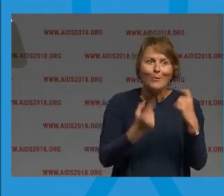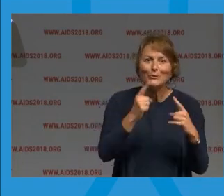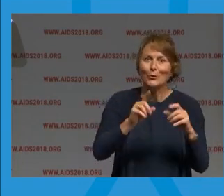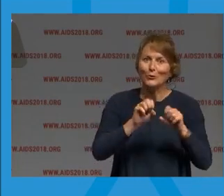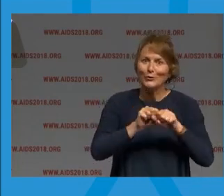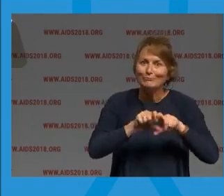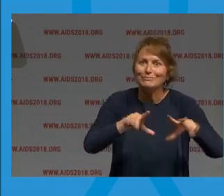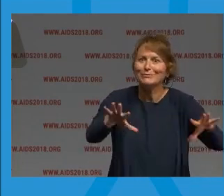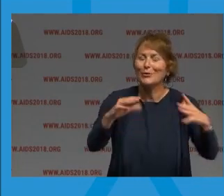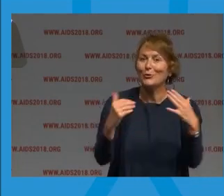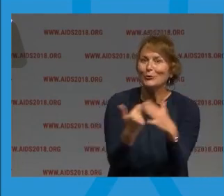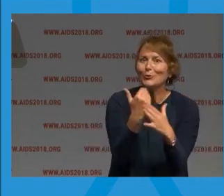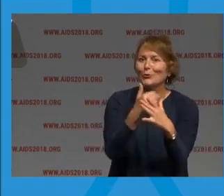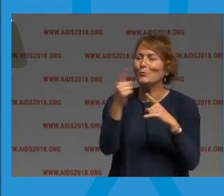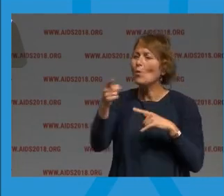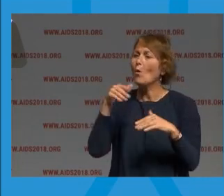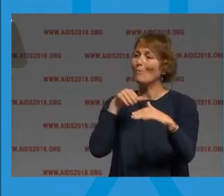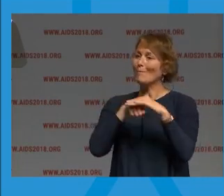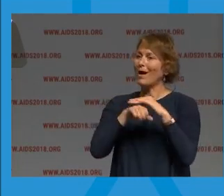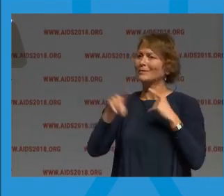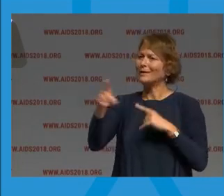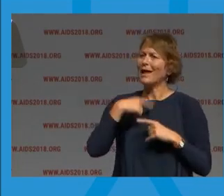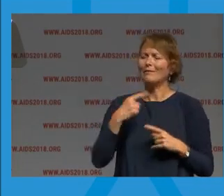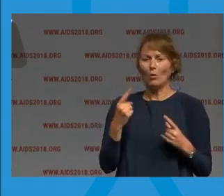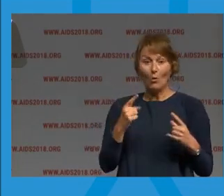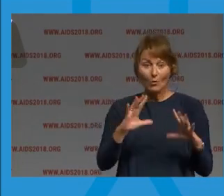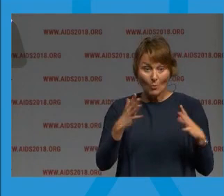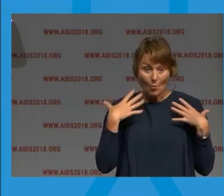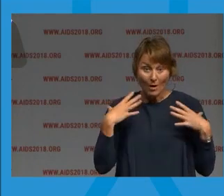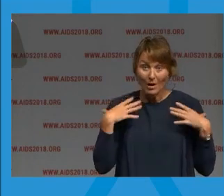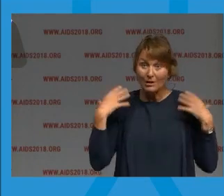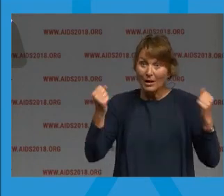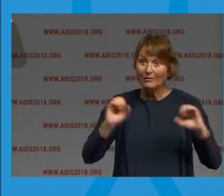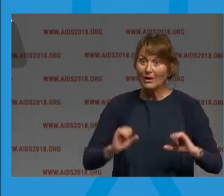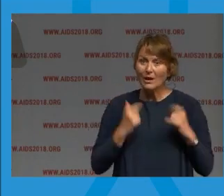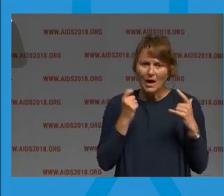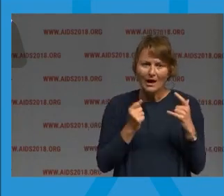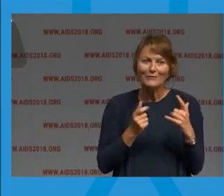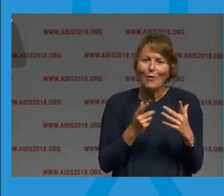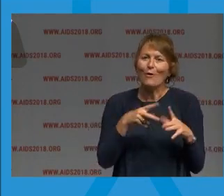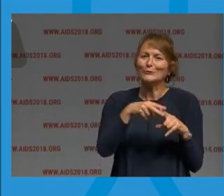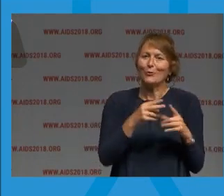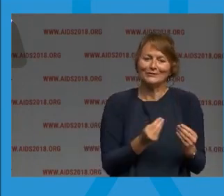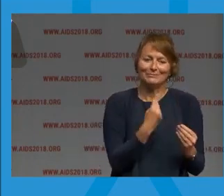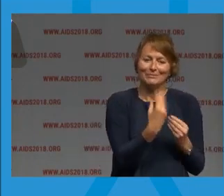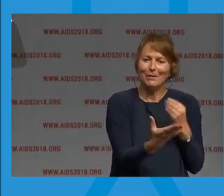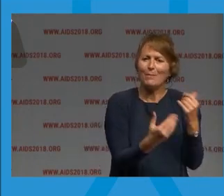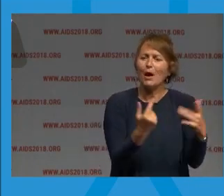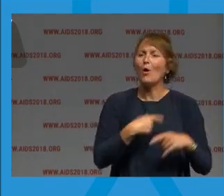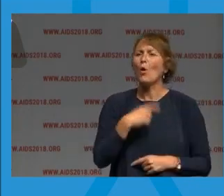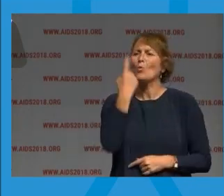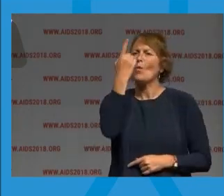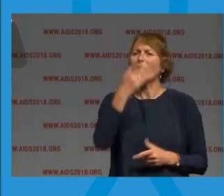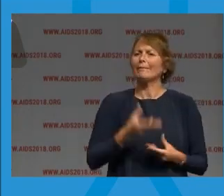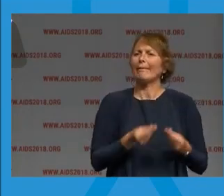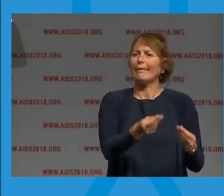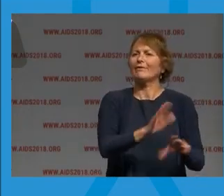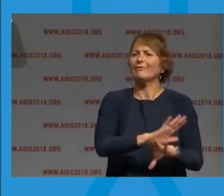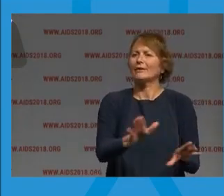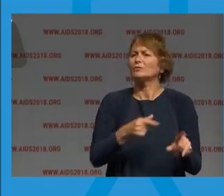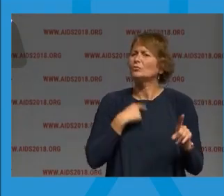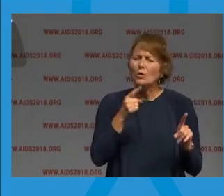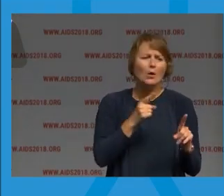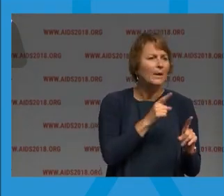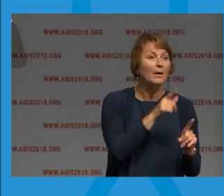access, and the tools to live healthy lives, not through one-size-fits-all solutions, but engaging